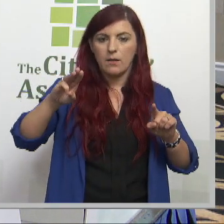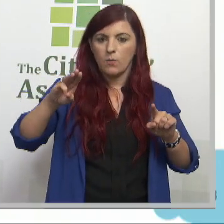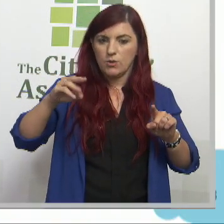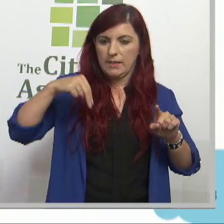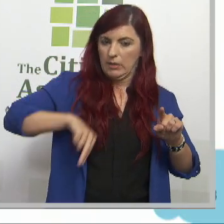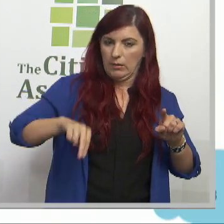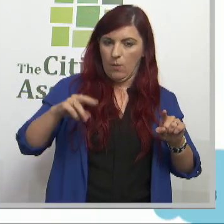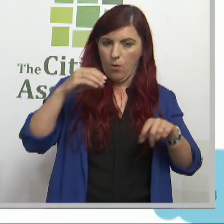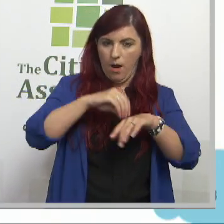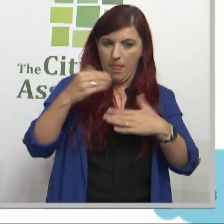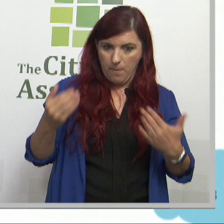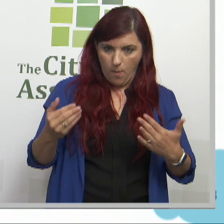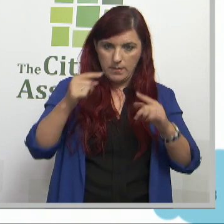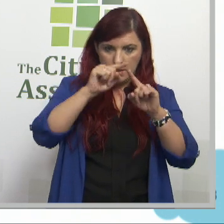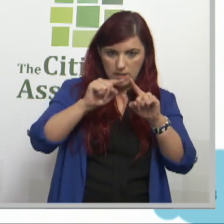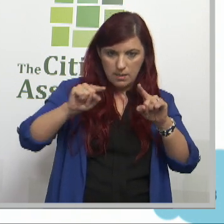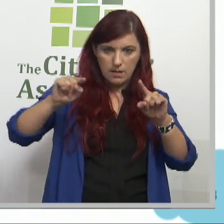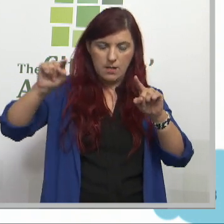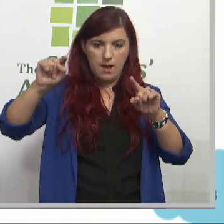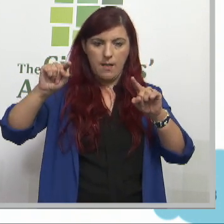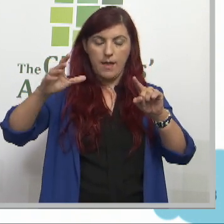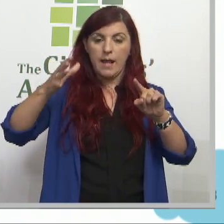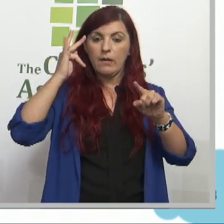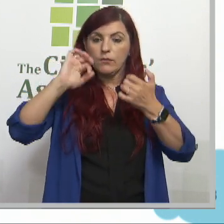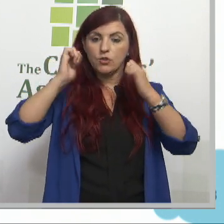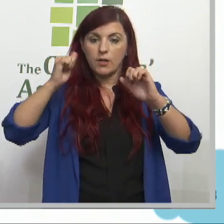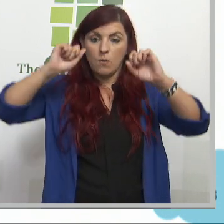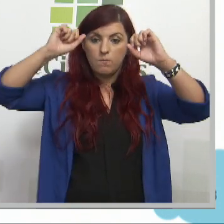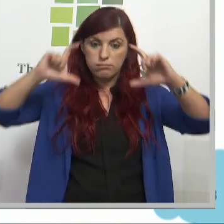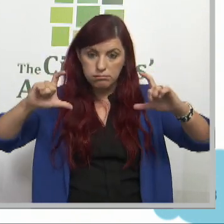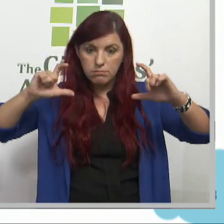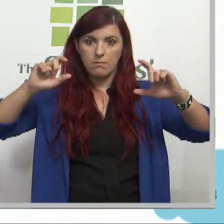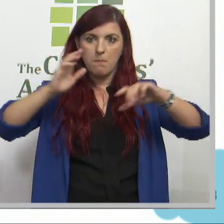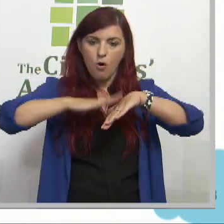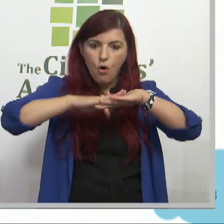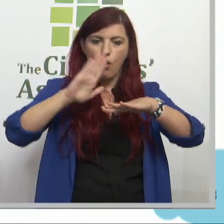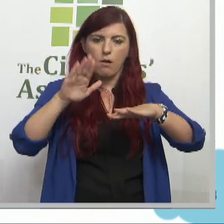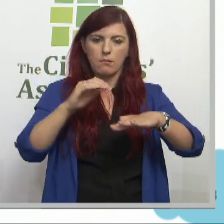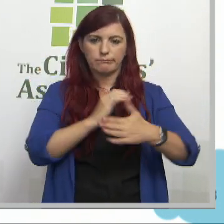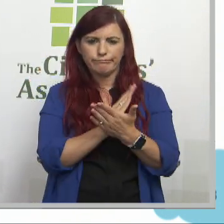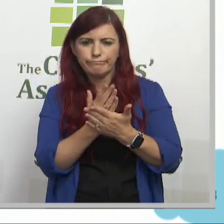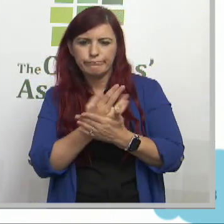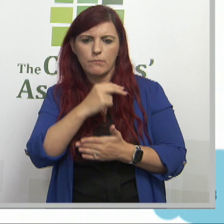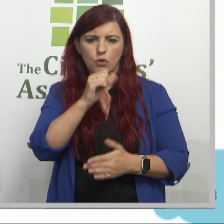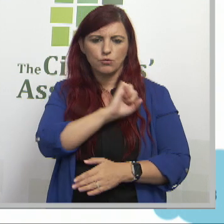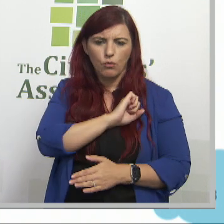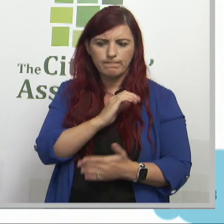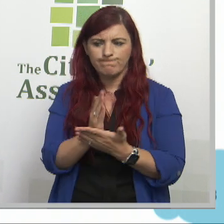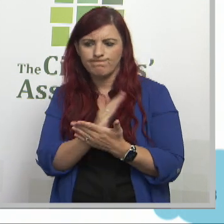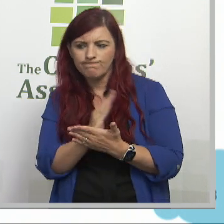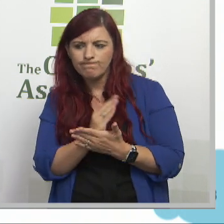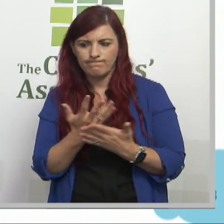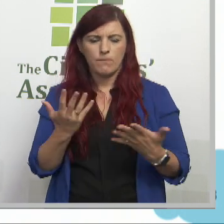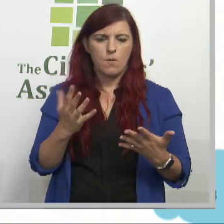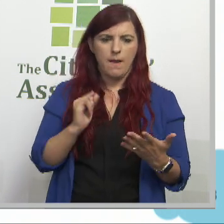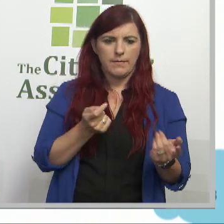now, the uncertainty widens dramatically. It's about 4 times wider, the potential outcomes, for the exact same settings. running the same